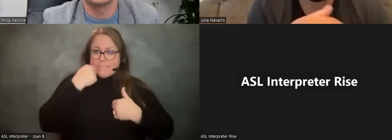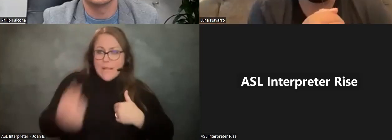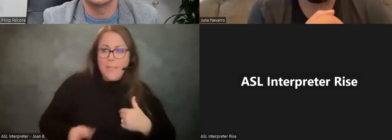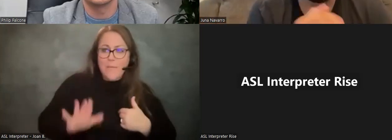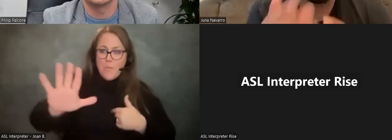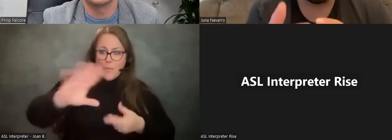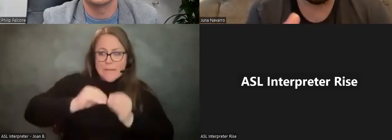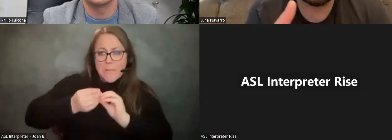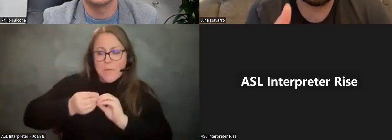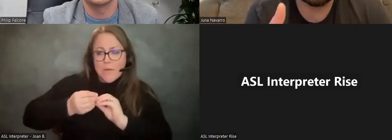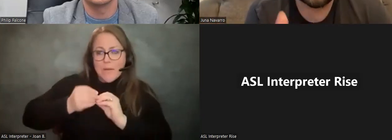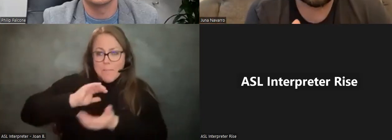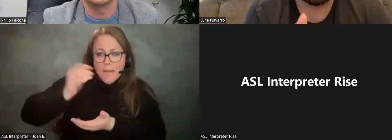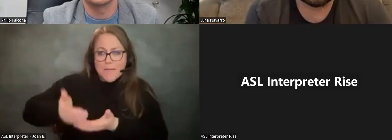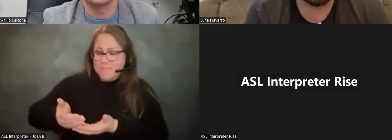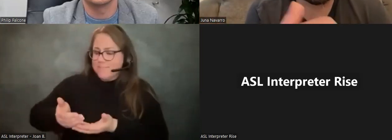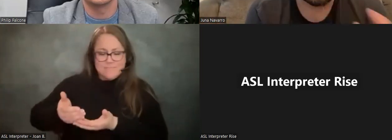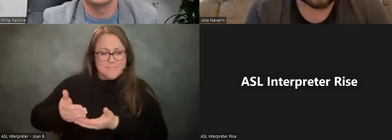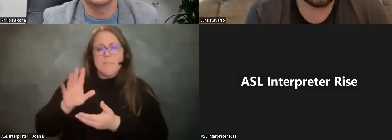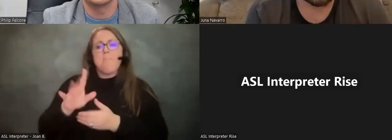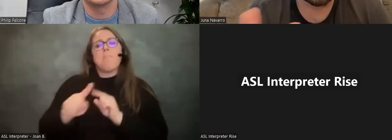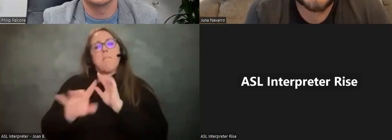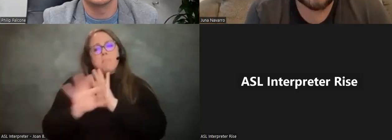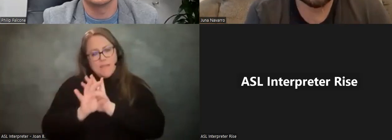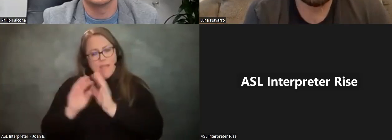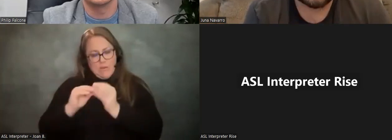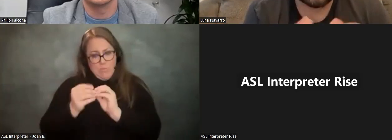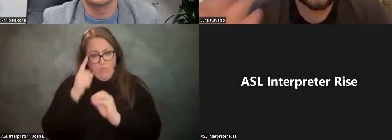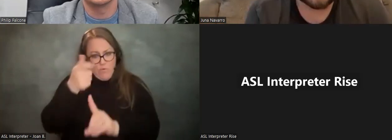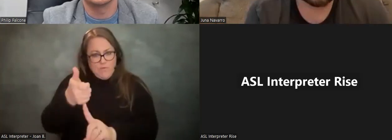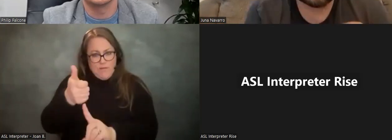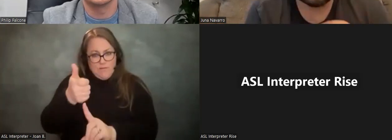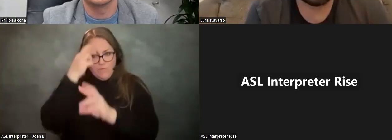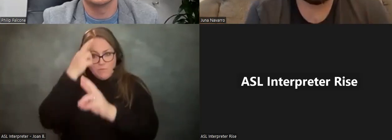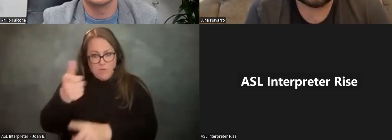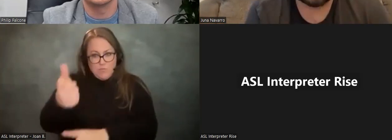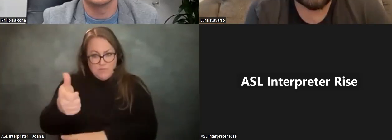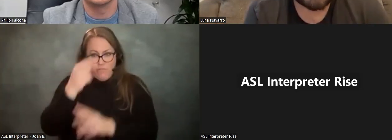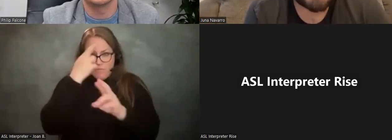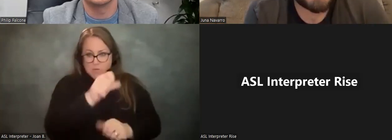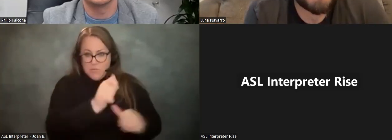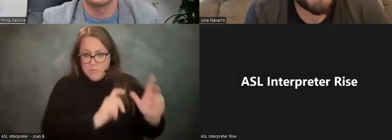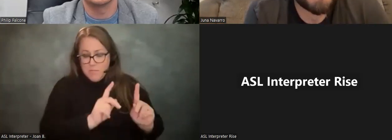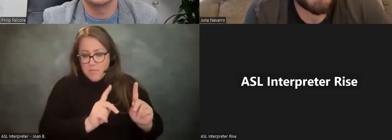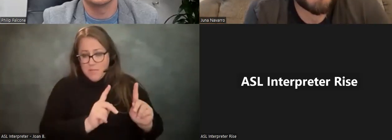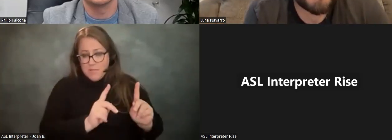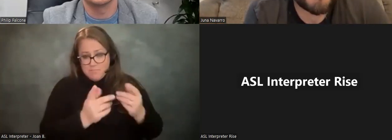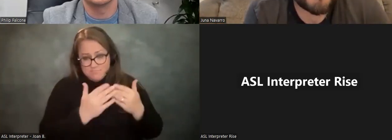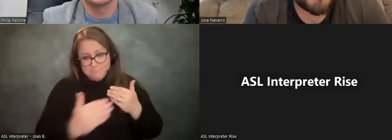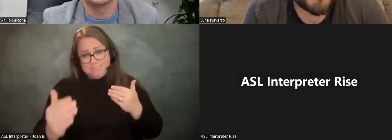number. I think choose the number that you can right now that's respectful to yourself and to others, and then you should be fine.